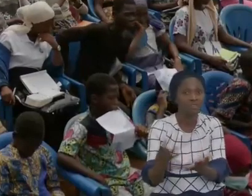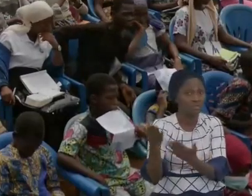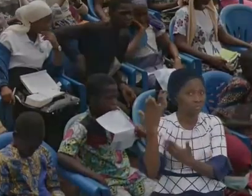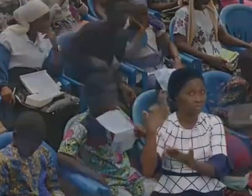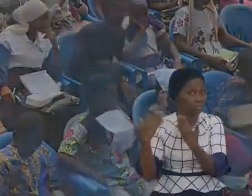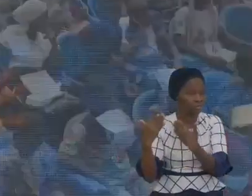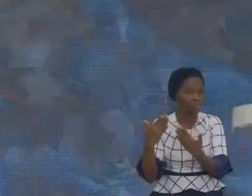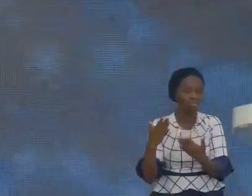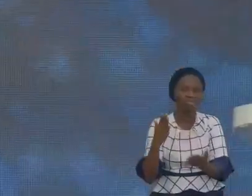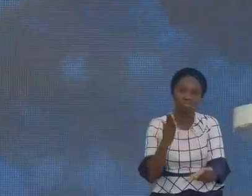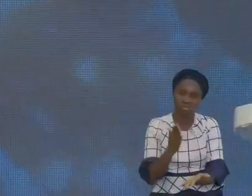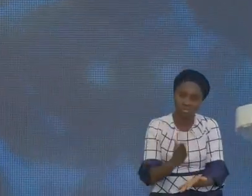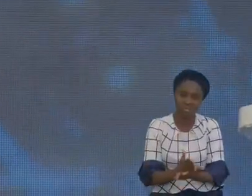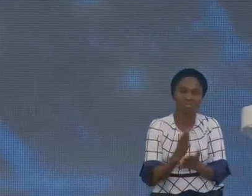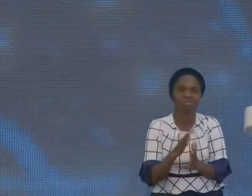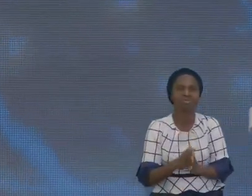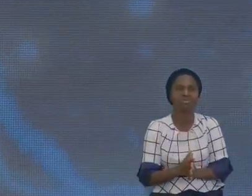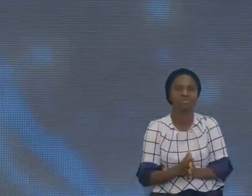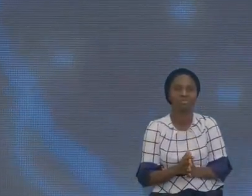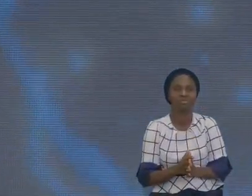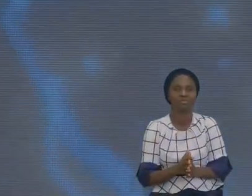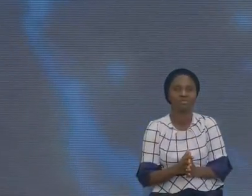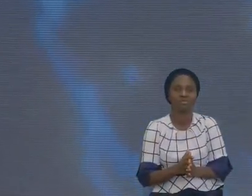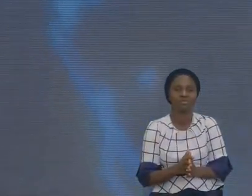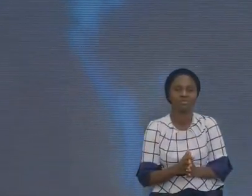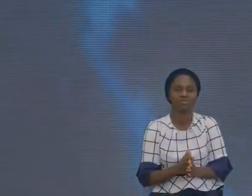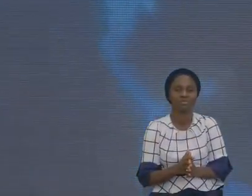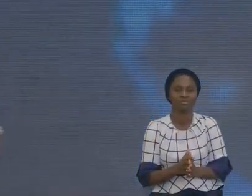The disappointments of the past enough.